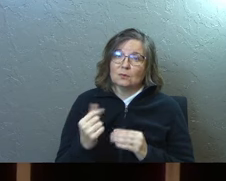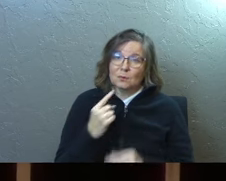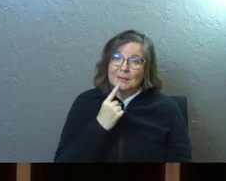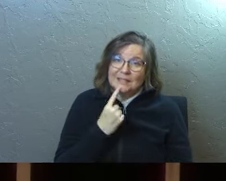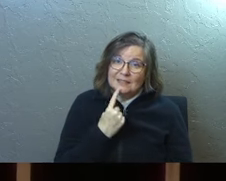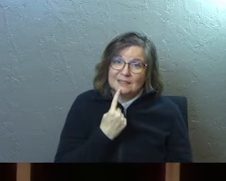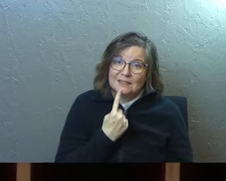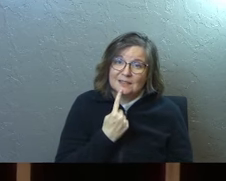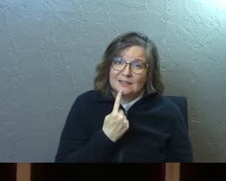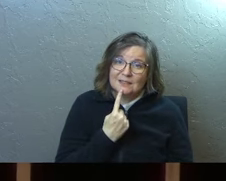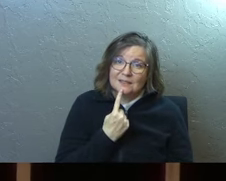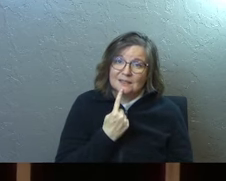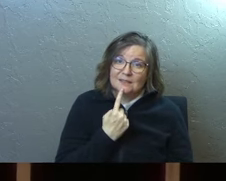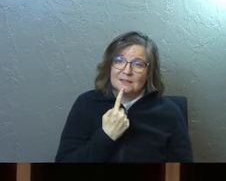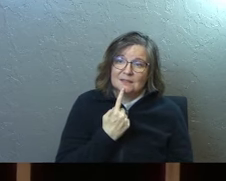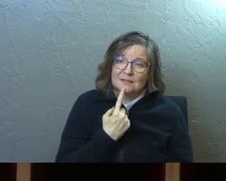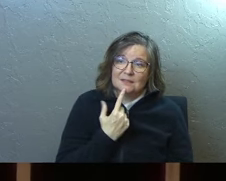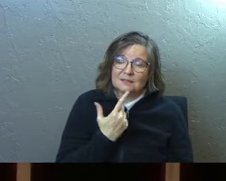miss.